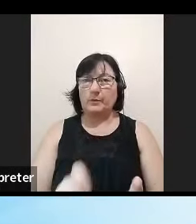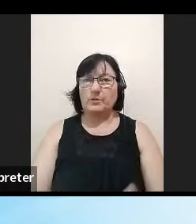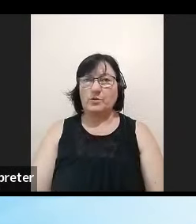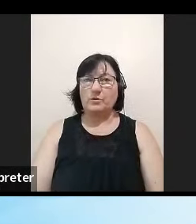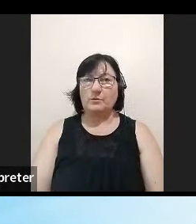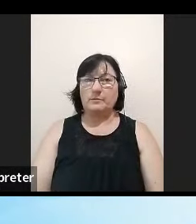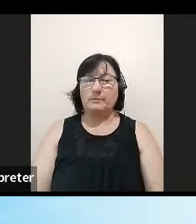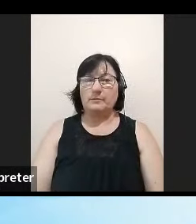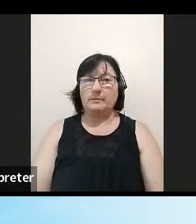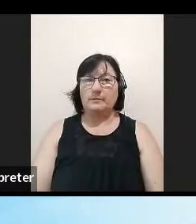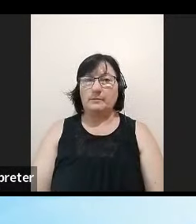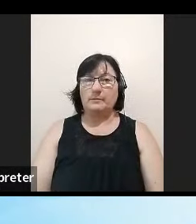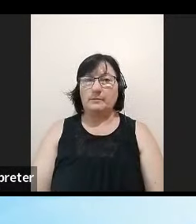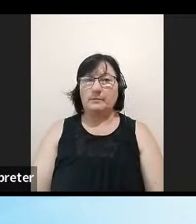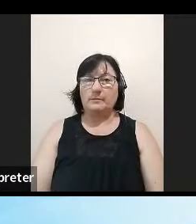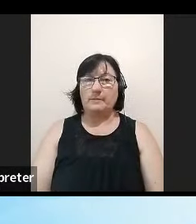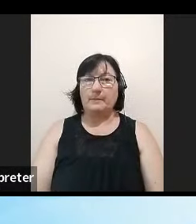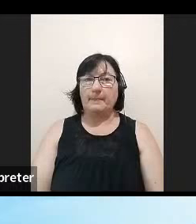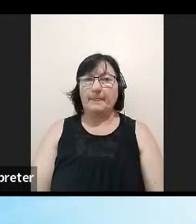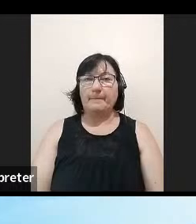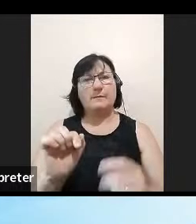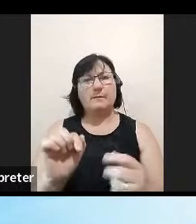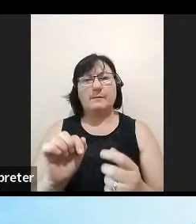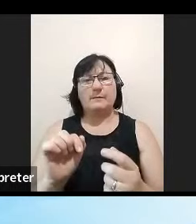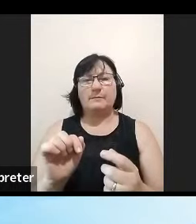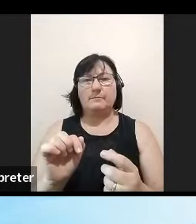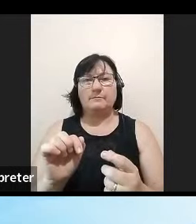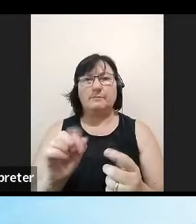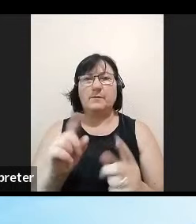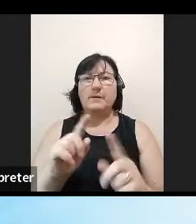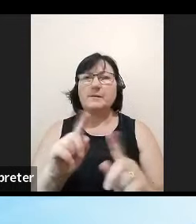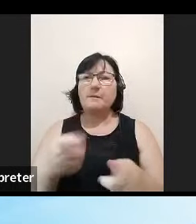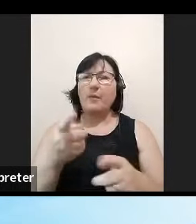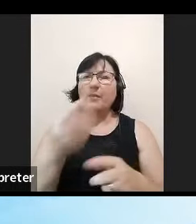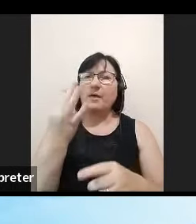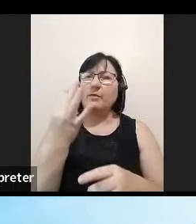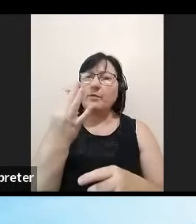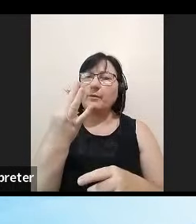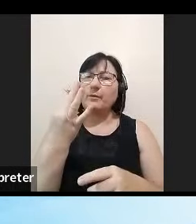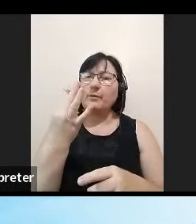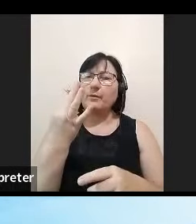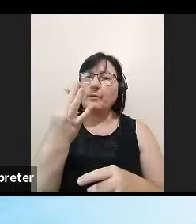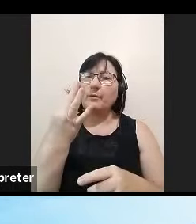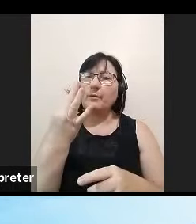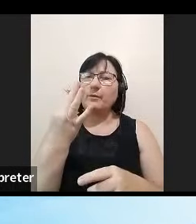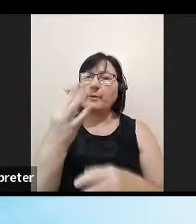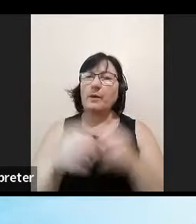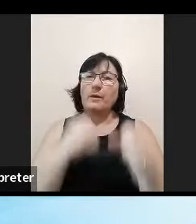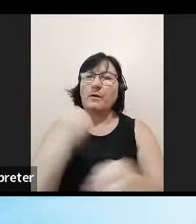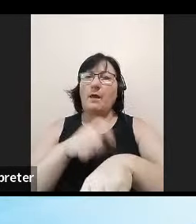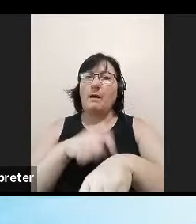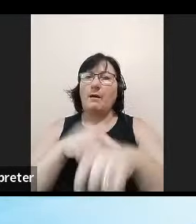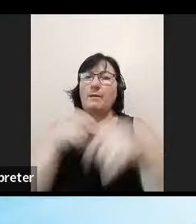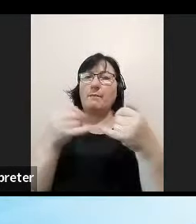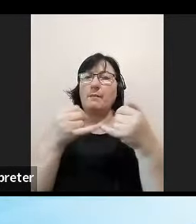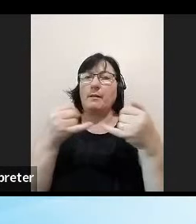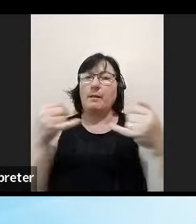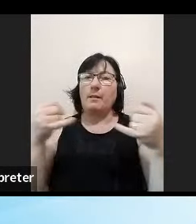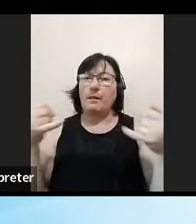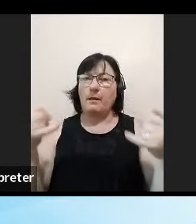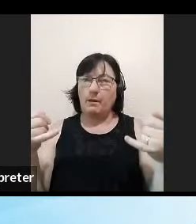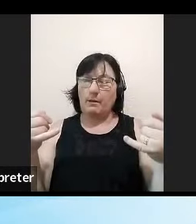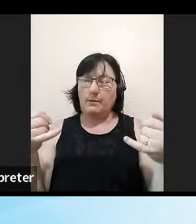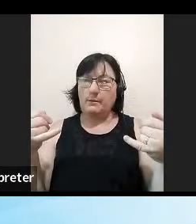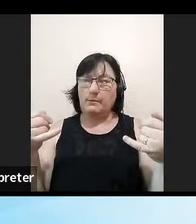it has to do with the 3 years timeline as part of the criteria. So the question is